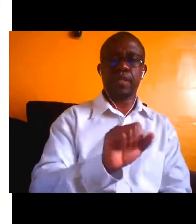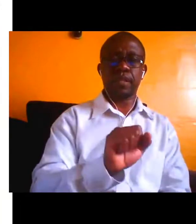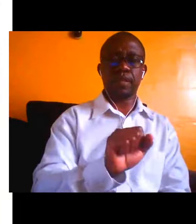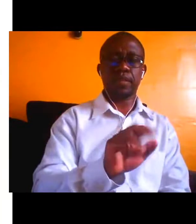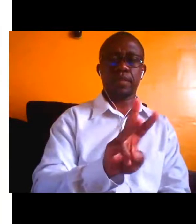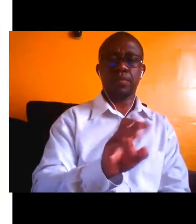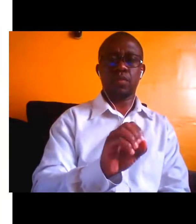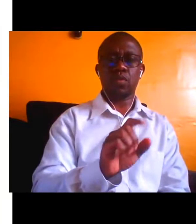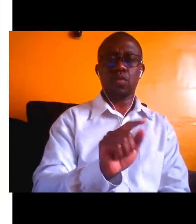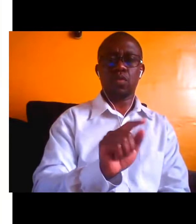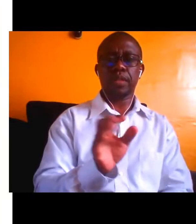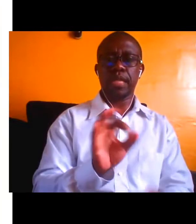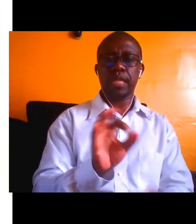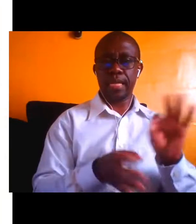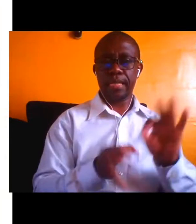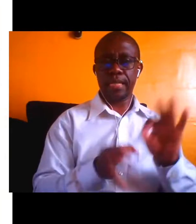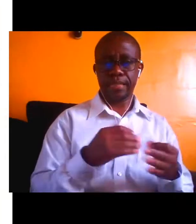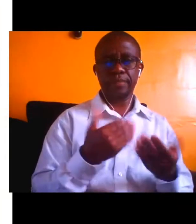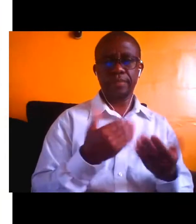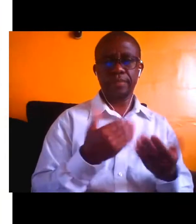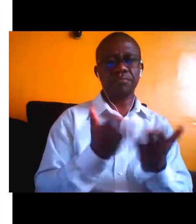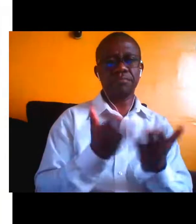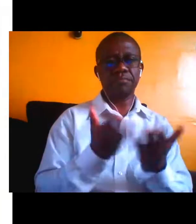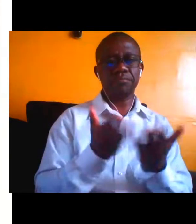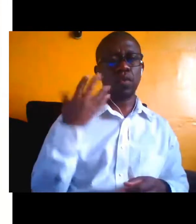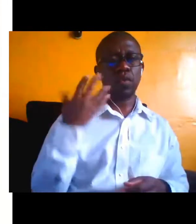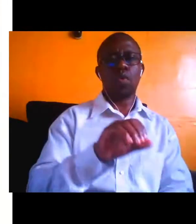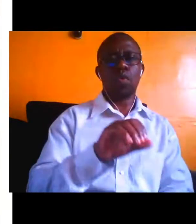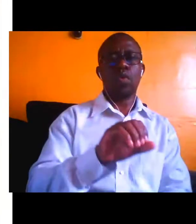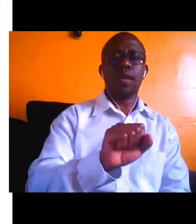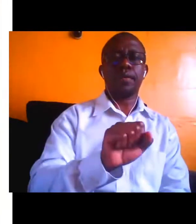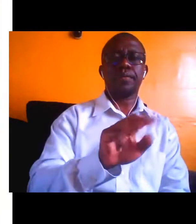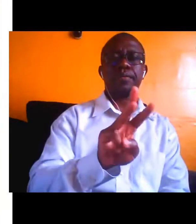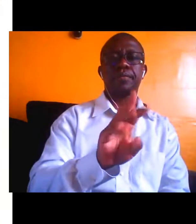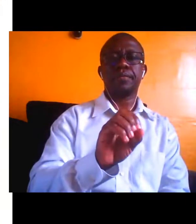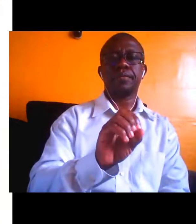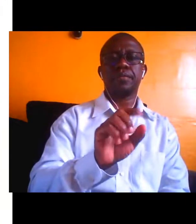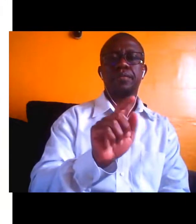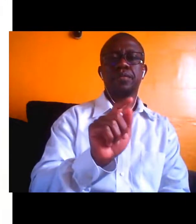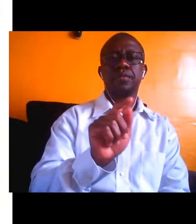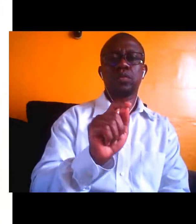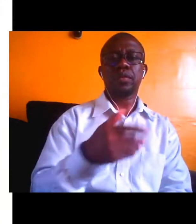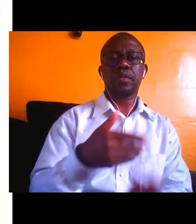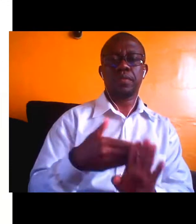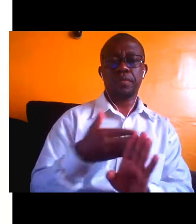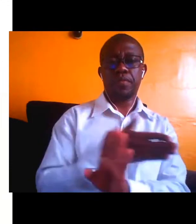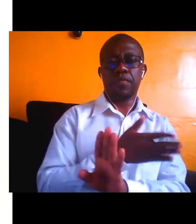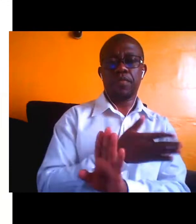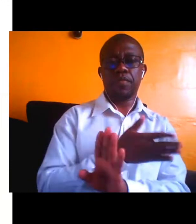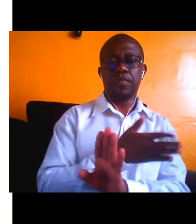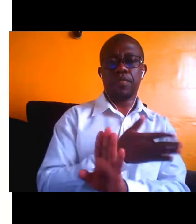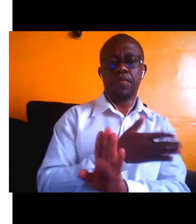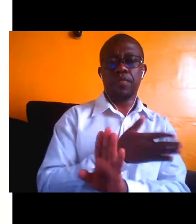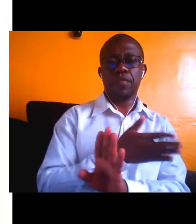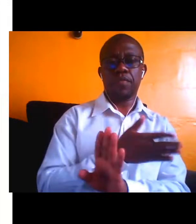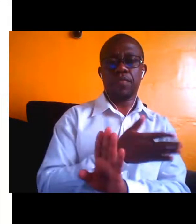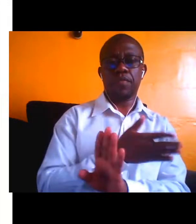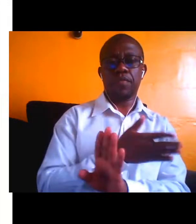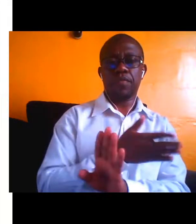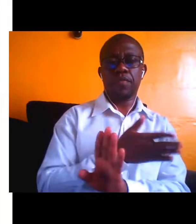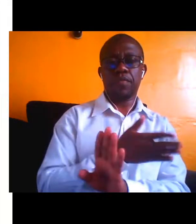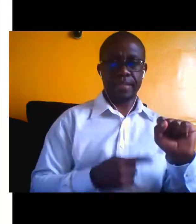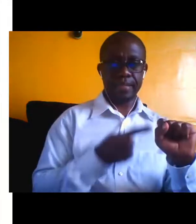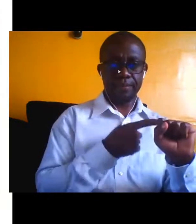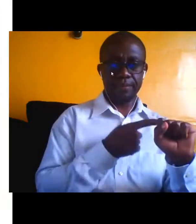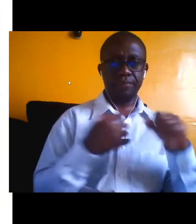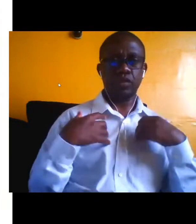SWOT analysis, I think we all know. I spoke about it. It's about the strength that provides area